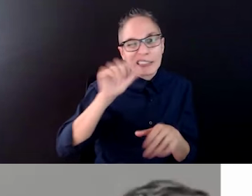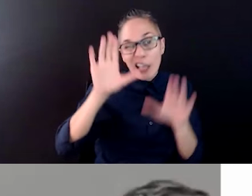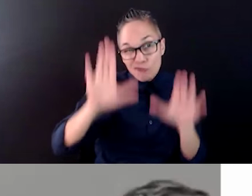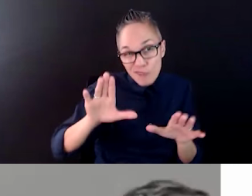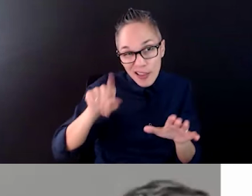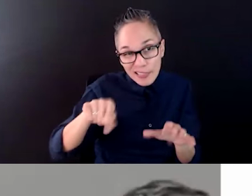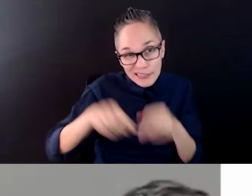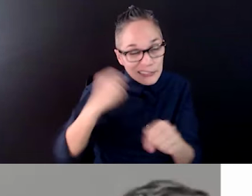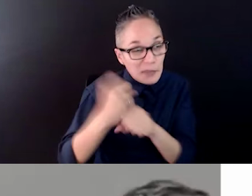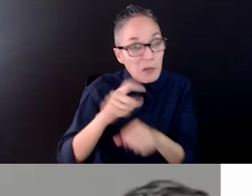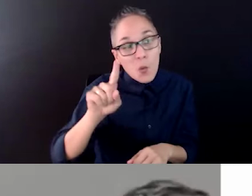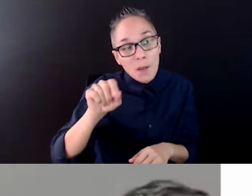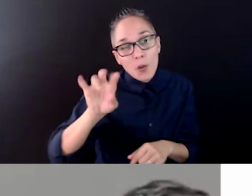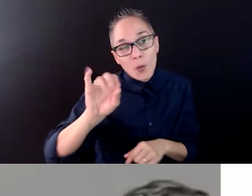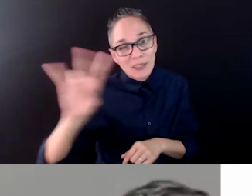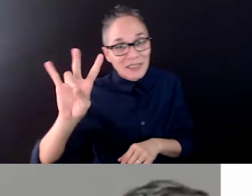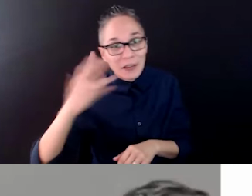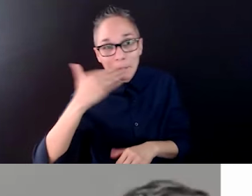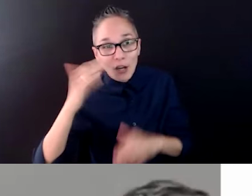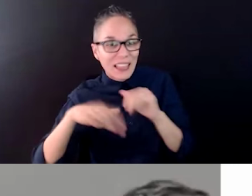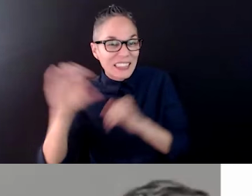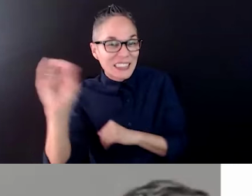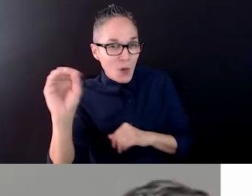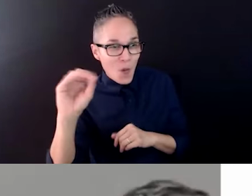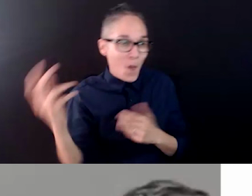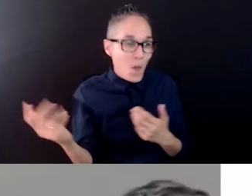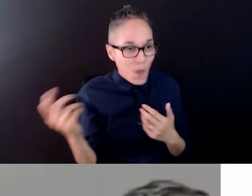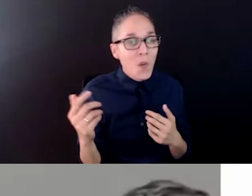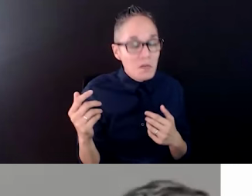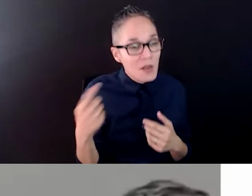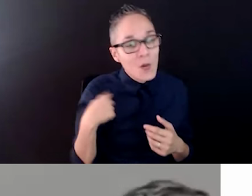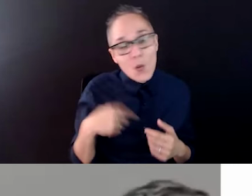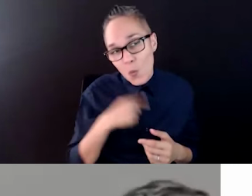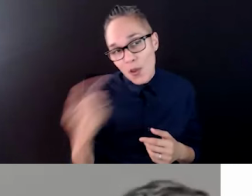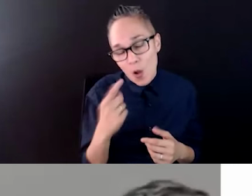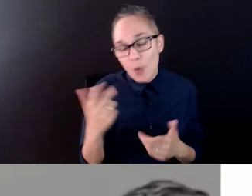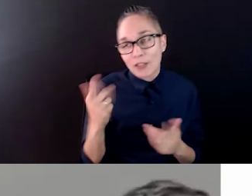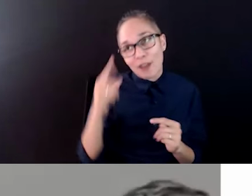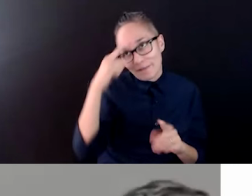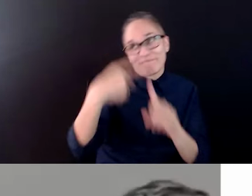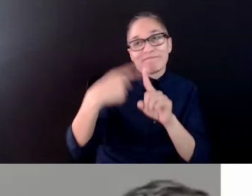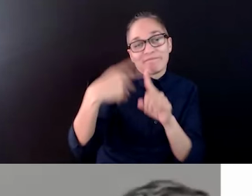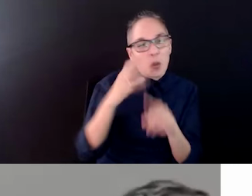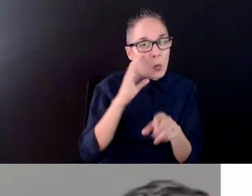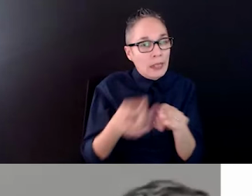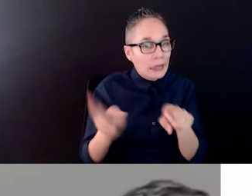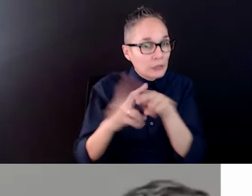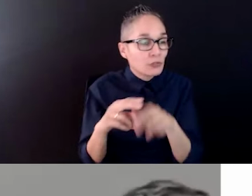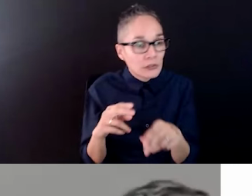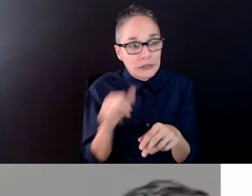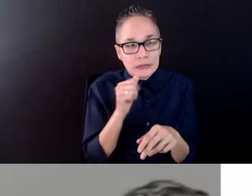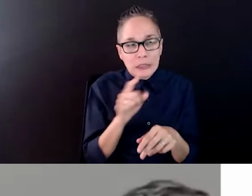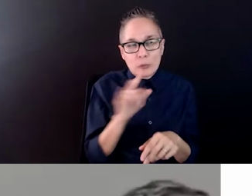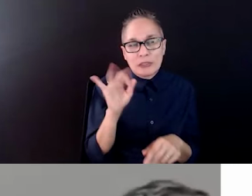but 1.07 is better than zero. So we always try to look at the positive. So it will increase as well. We're not sure if